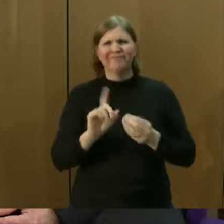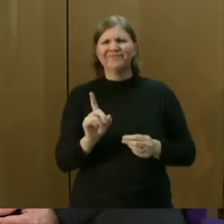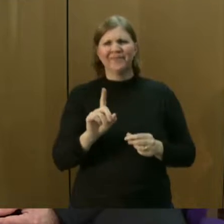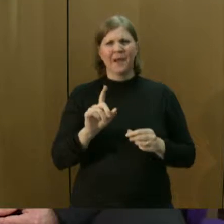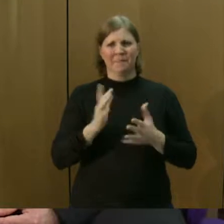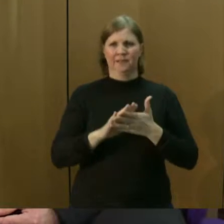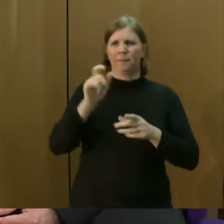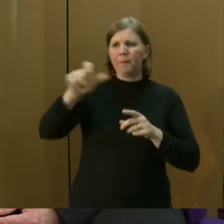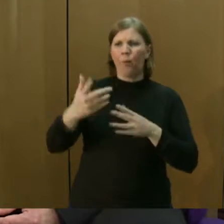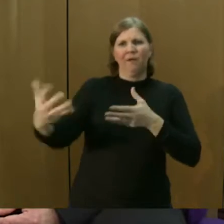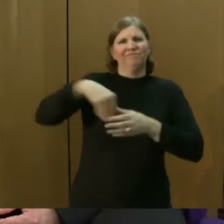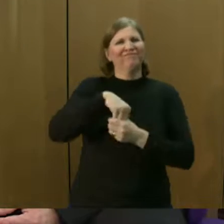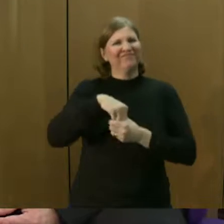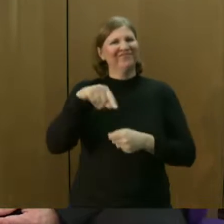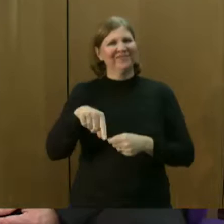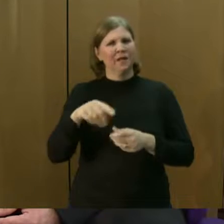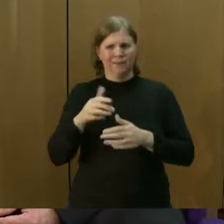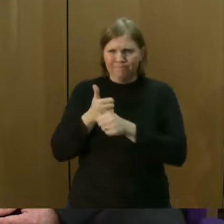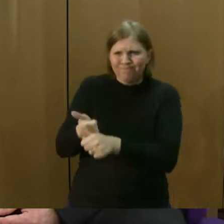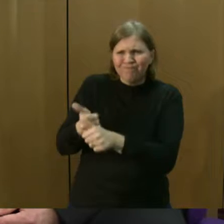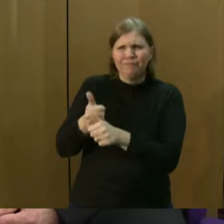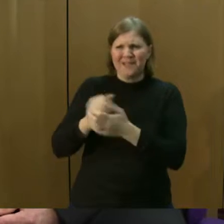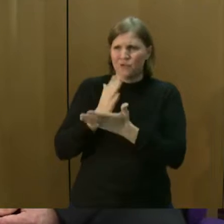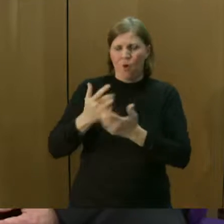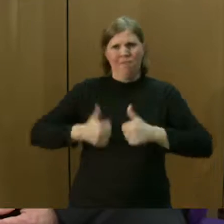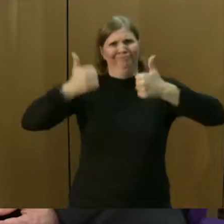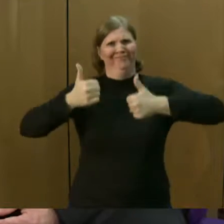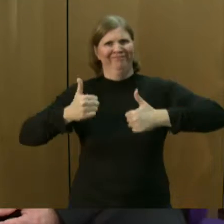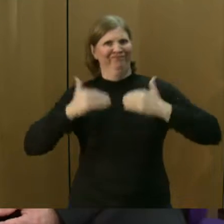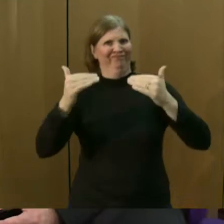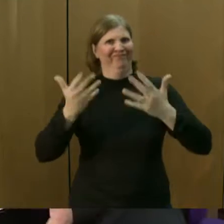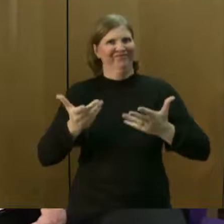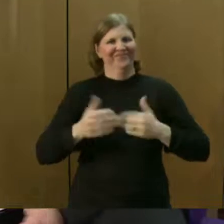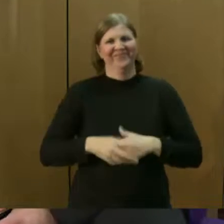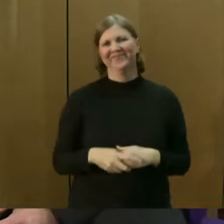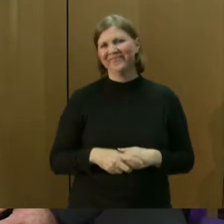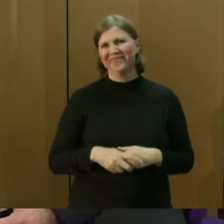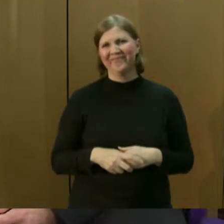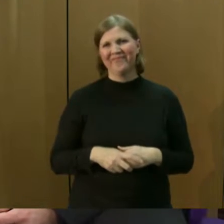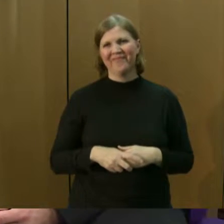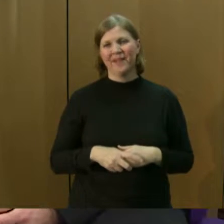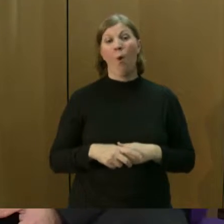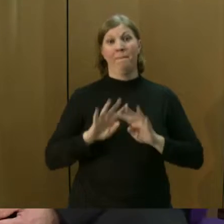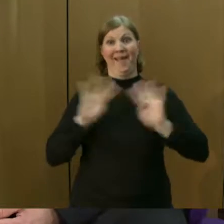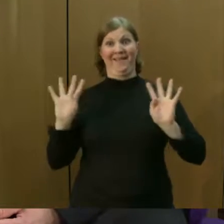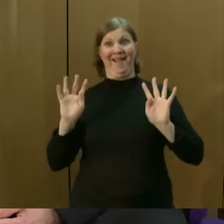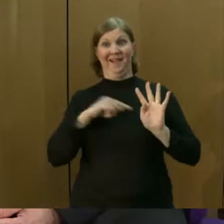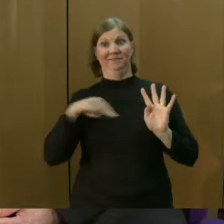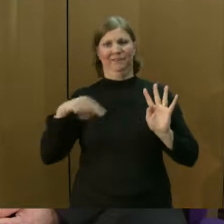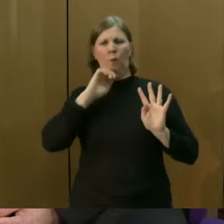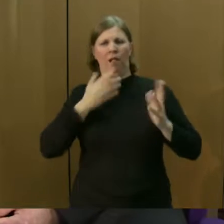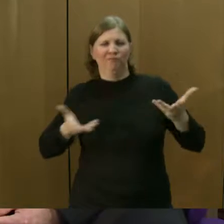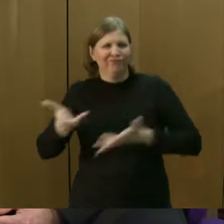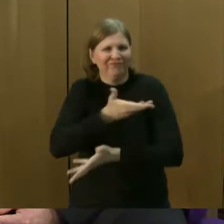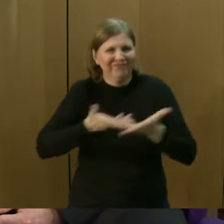take part and ensuring its successful facilitation. This panel discussion, or this chat, will last for